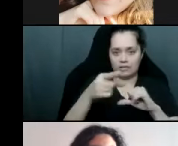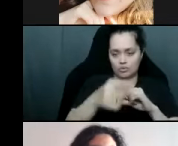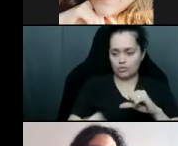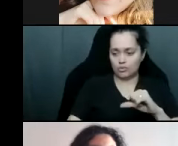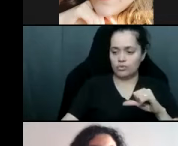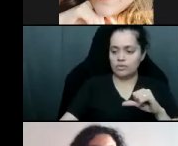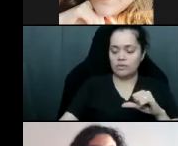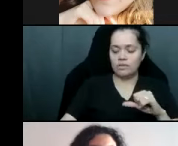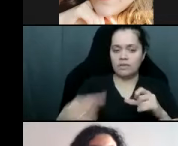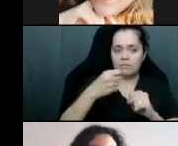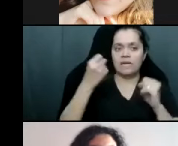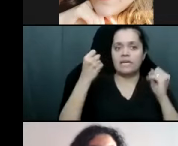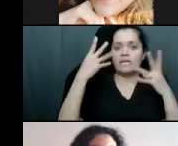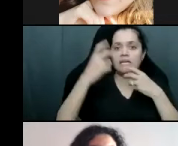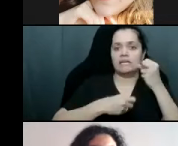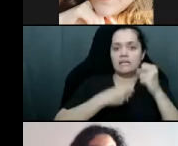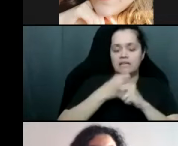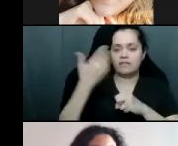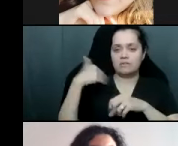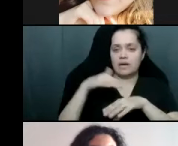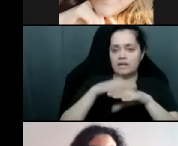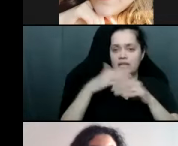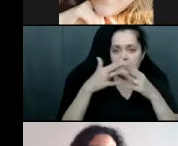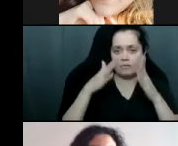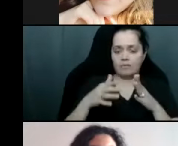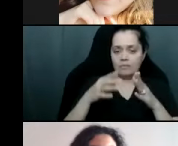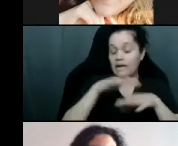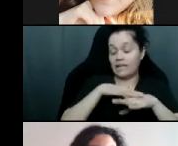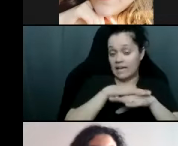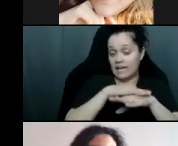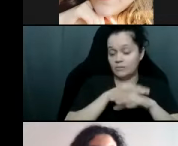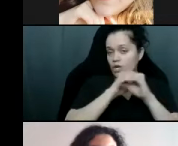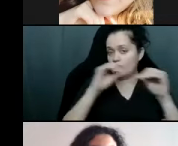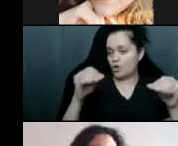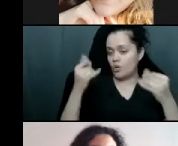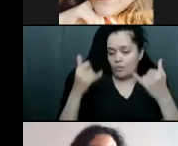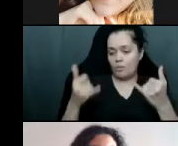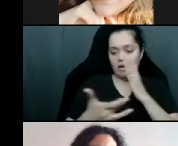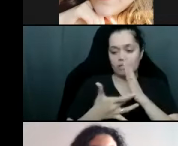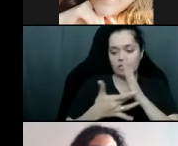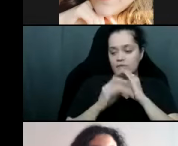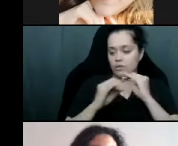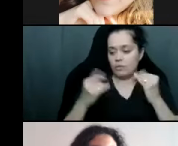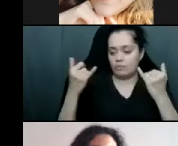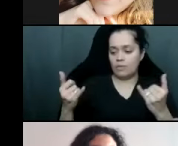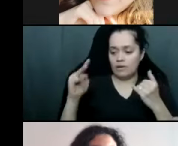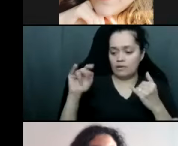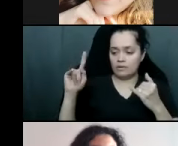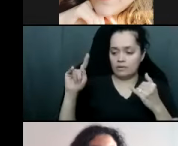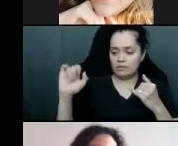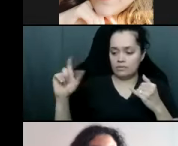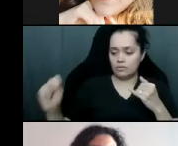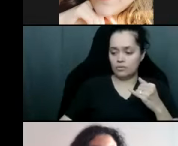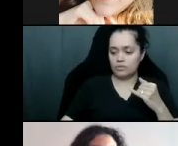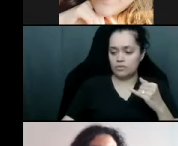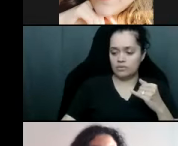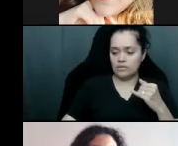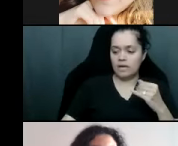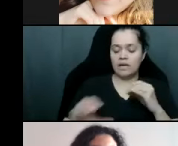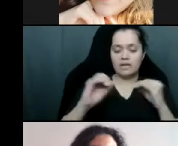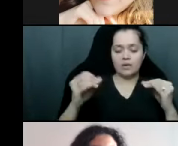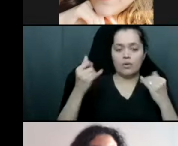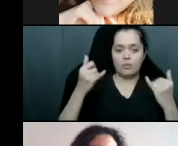created ages ago by the natives with no modern technology, no modern tools to do that, and no modern